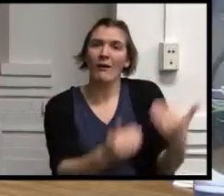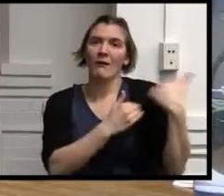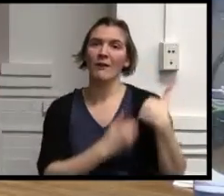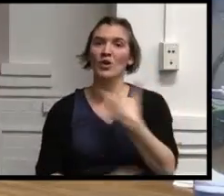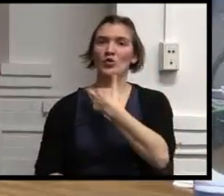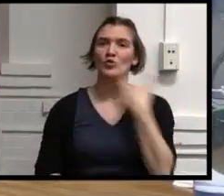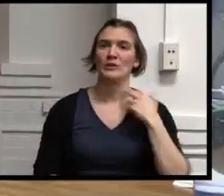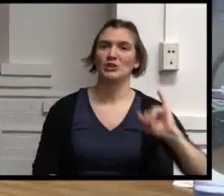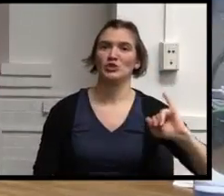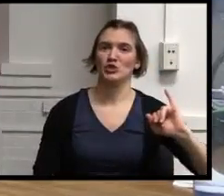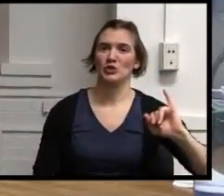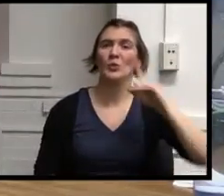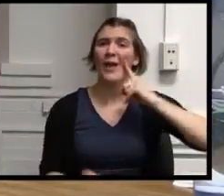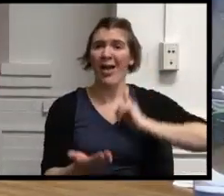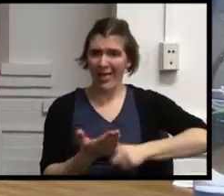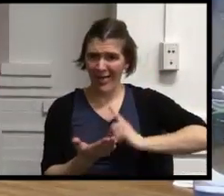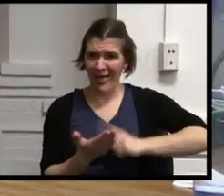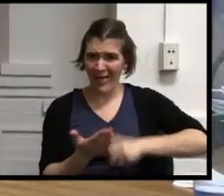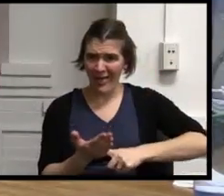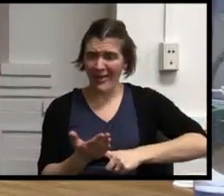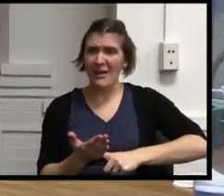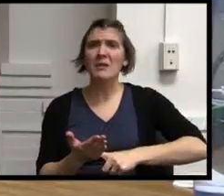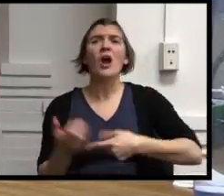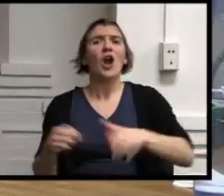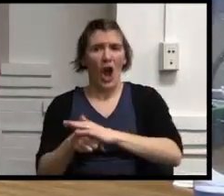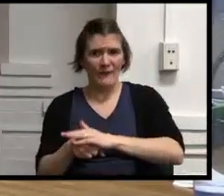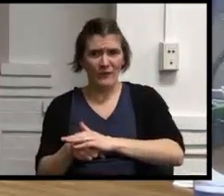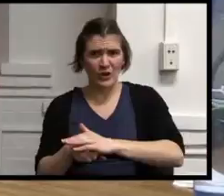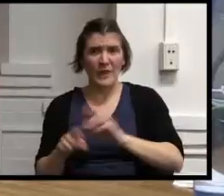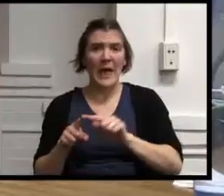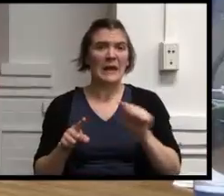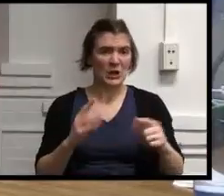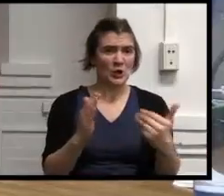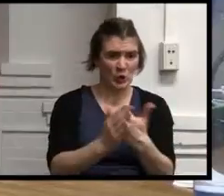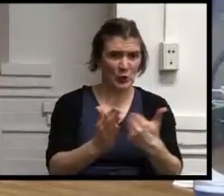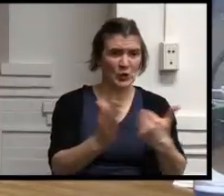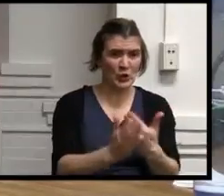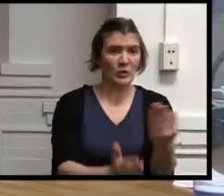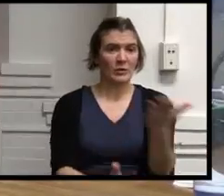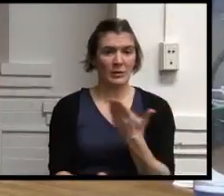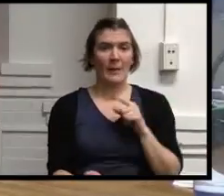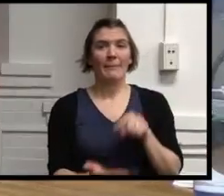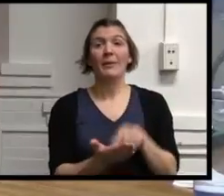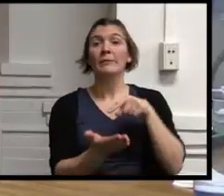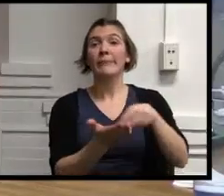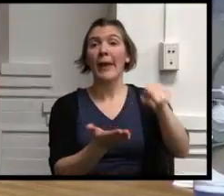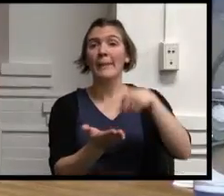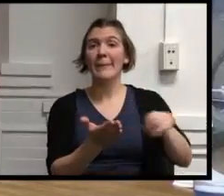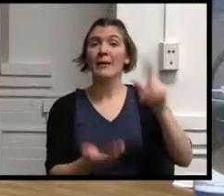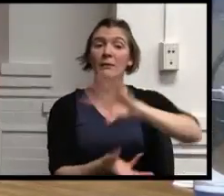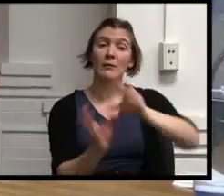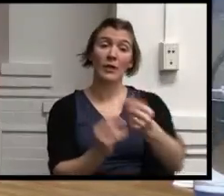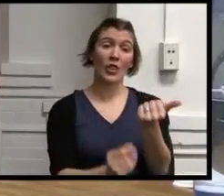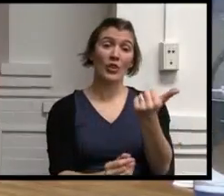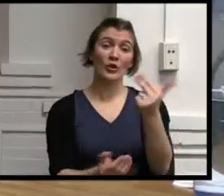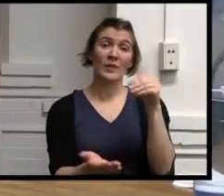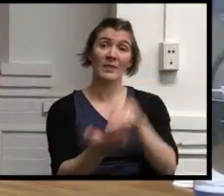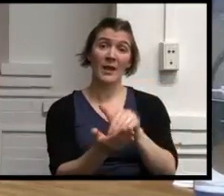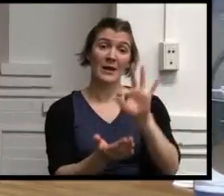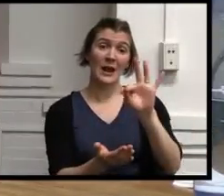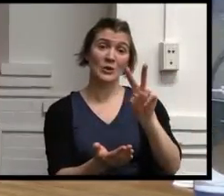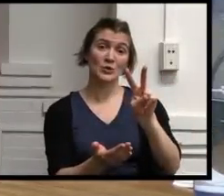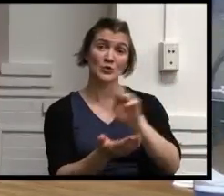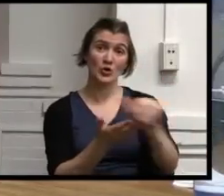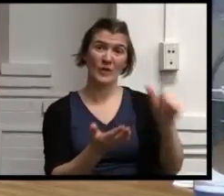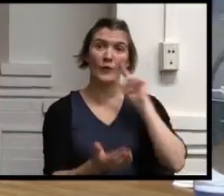about that earlier in the job, and then as each new element went under construction, we received the bill to pay. So that's $13,092